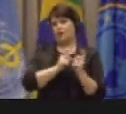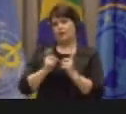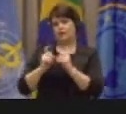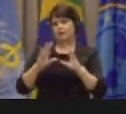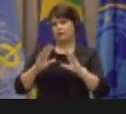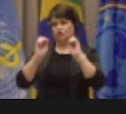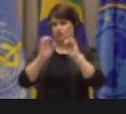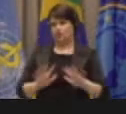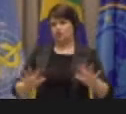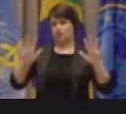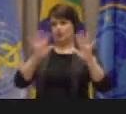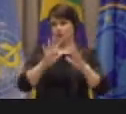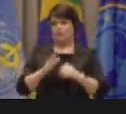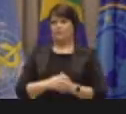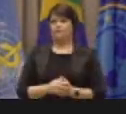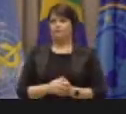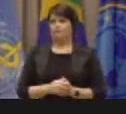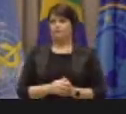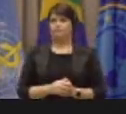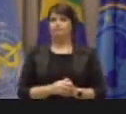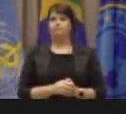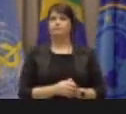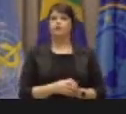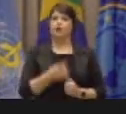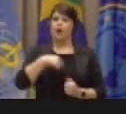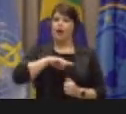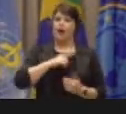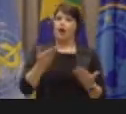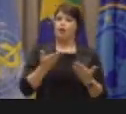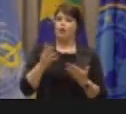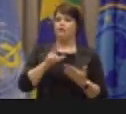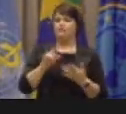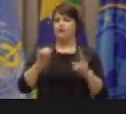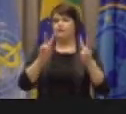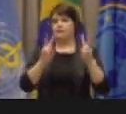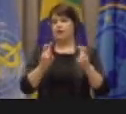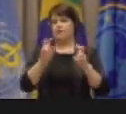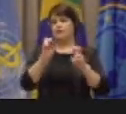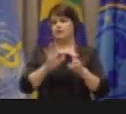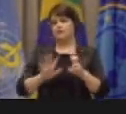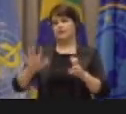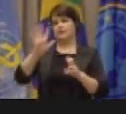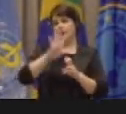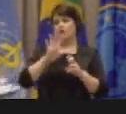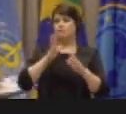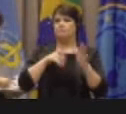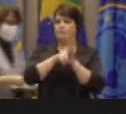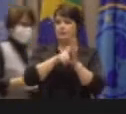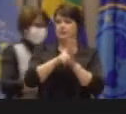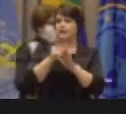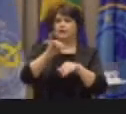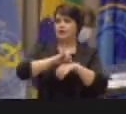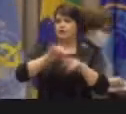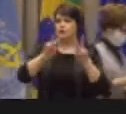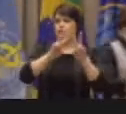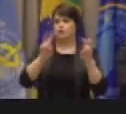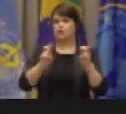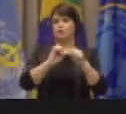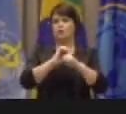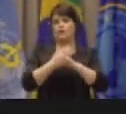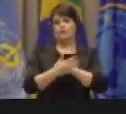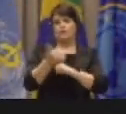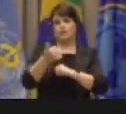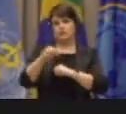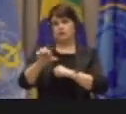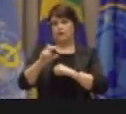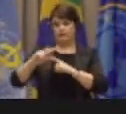at 3:30. We are going to follow with the panel that are going to talk about the global